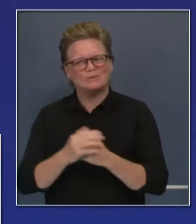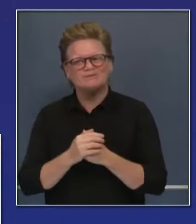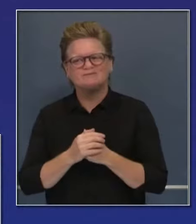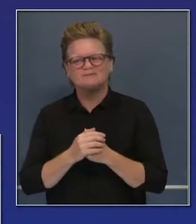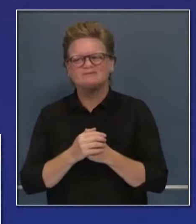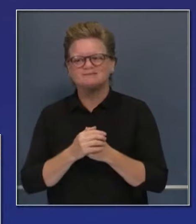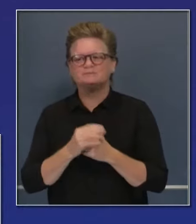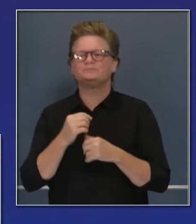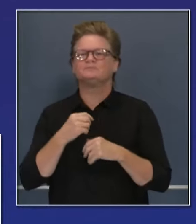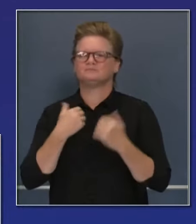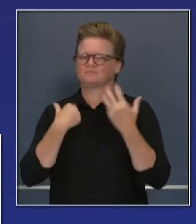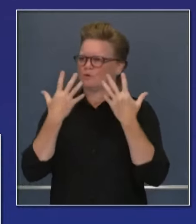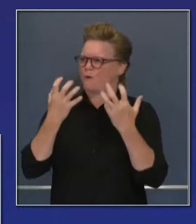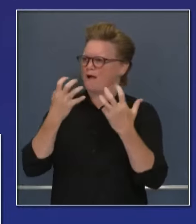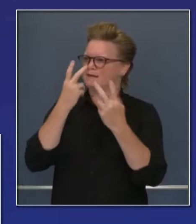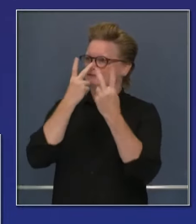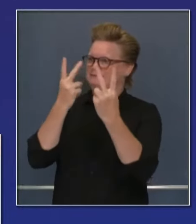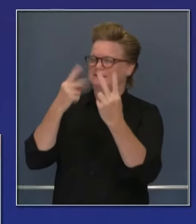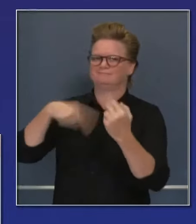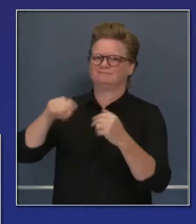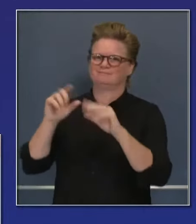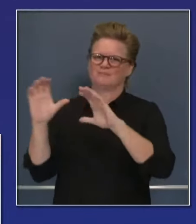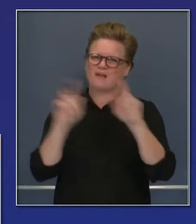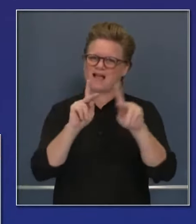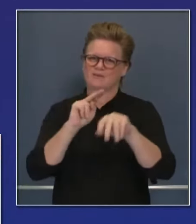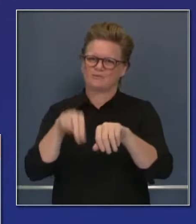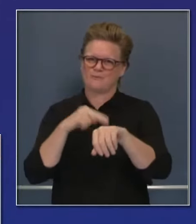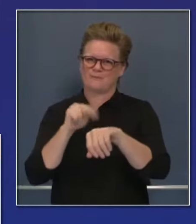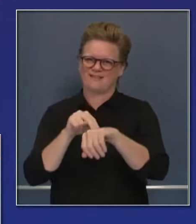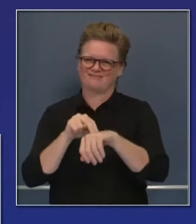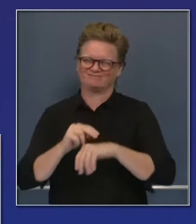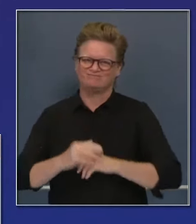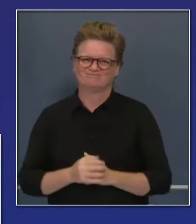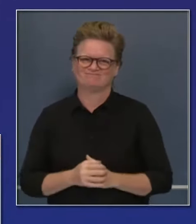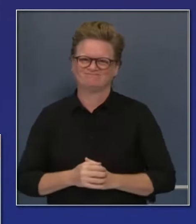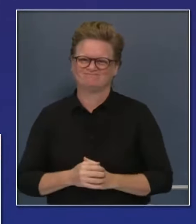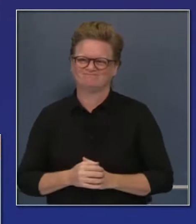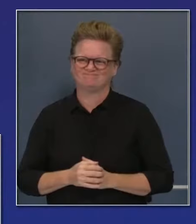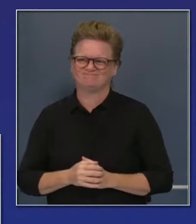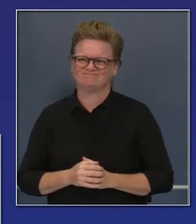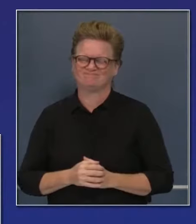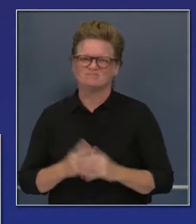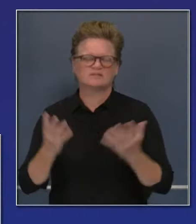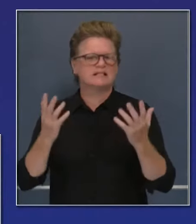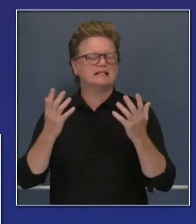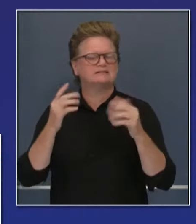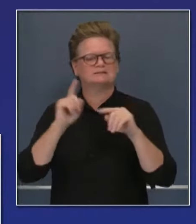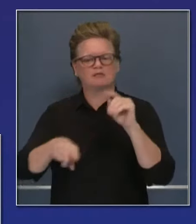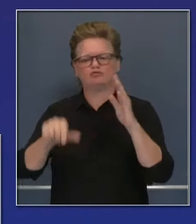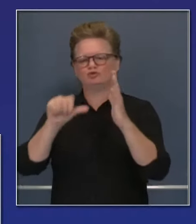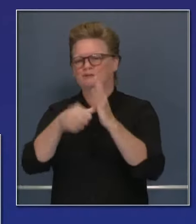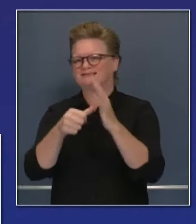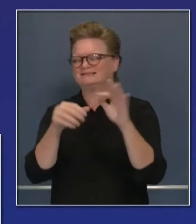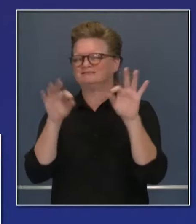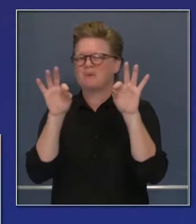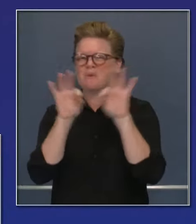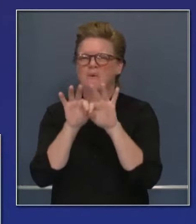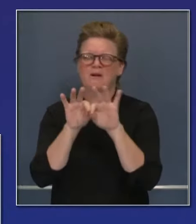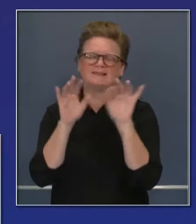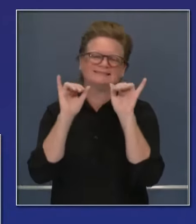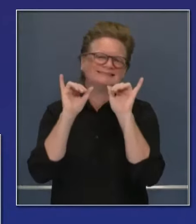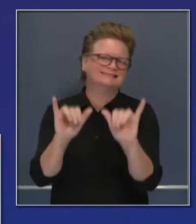Again, we cannot impress upon folks more the importance of wearing masks, physically distancing, washing